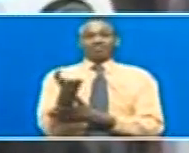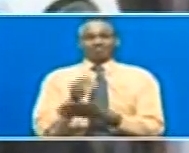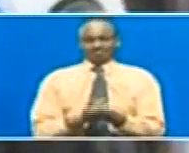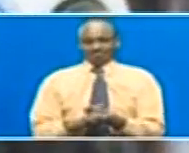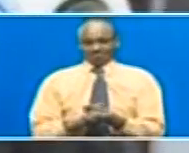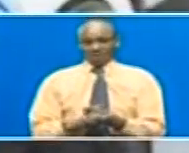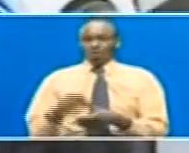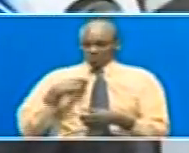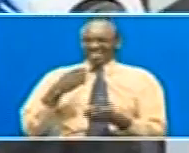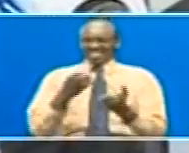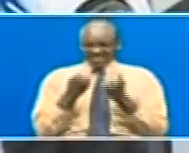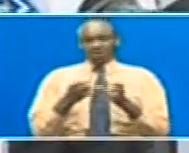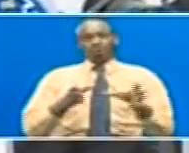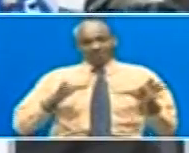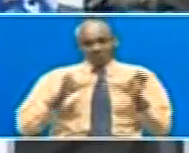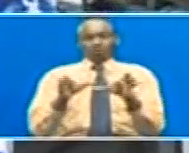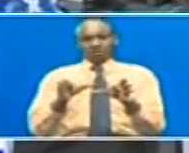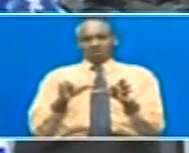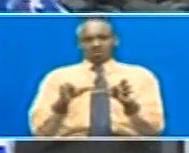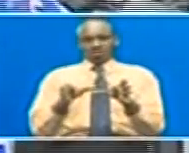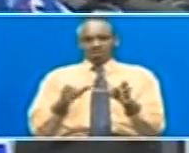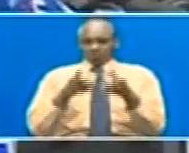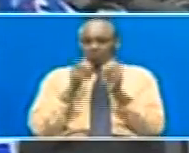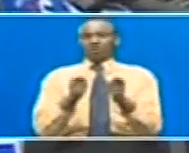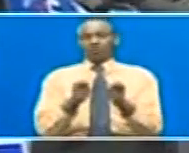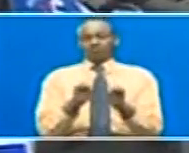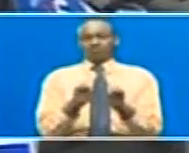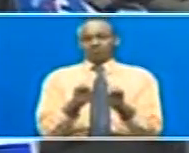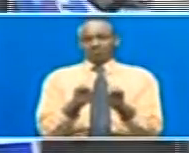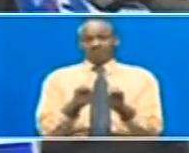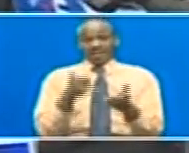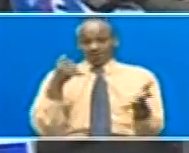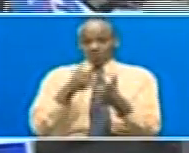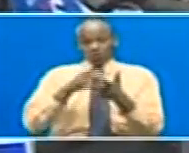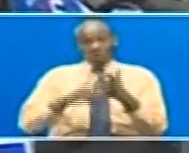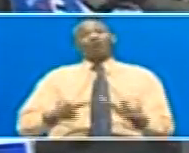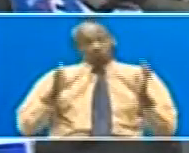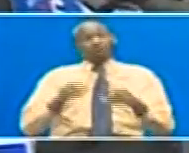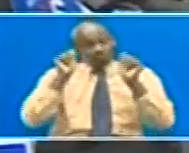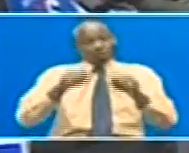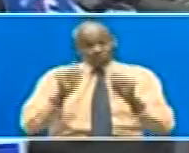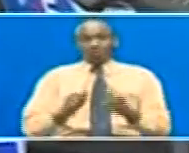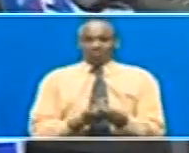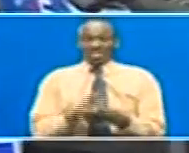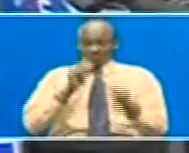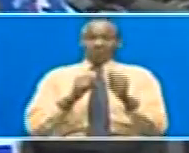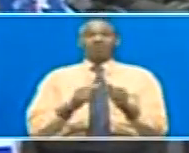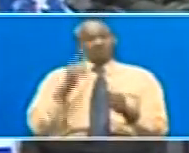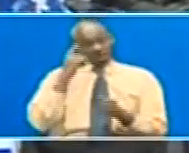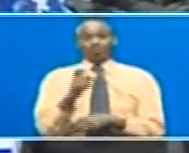To enforce the switch off, including forceful switch off,